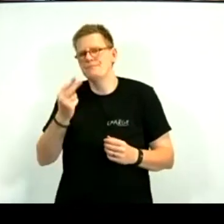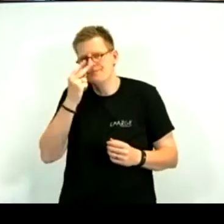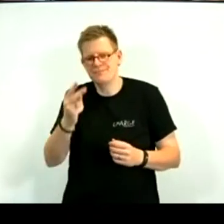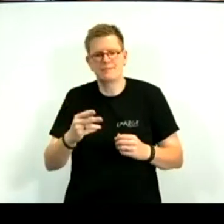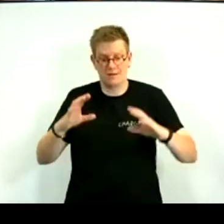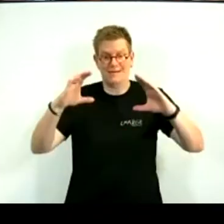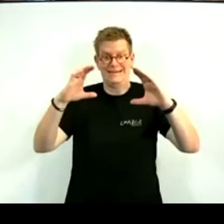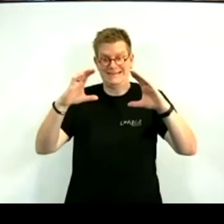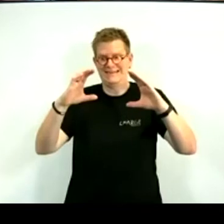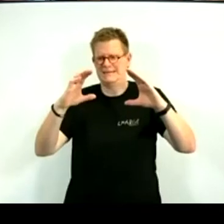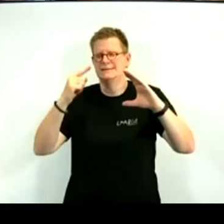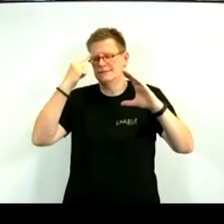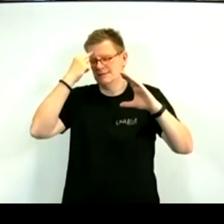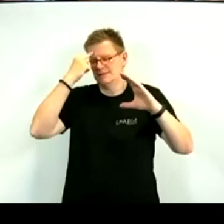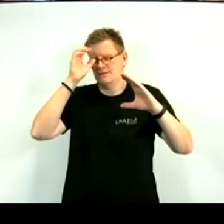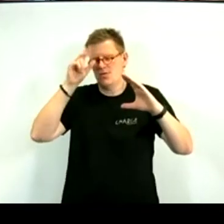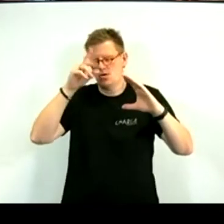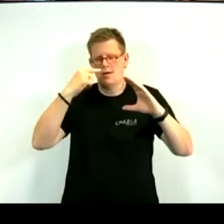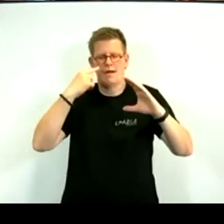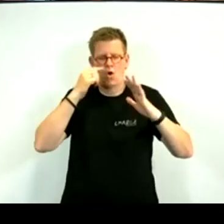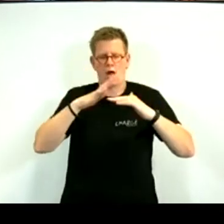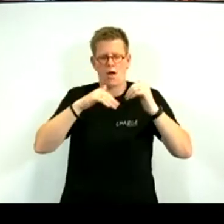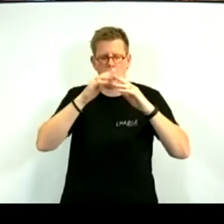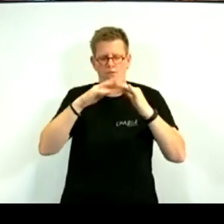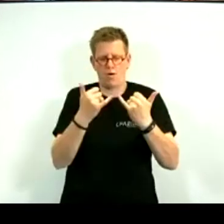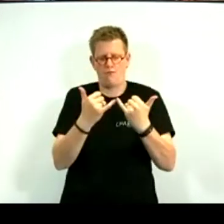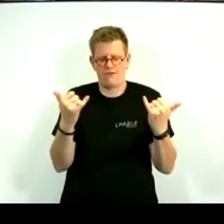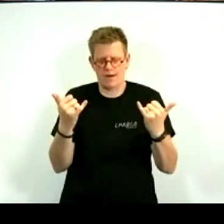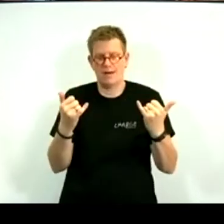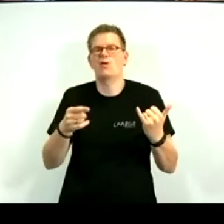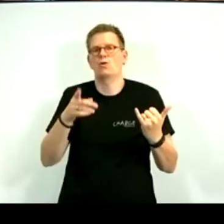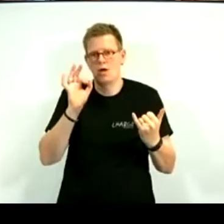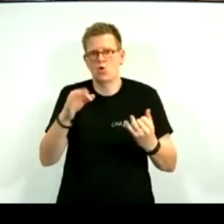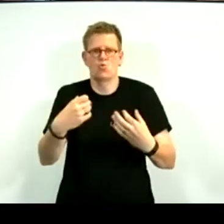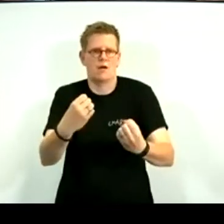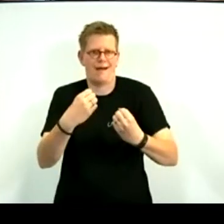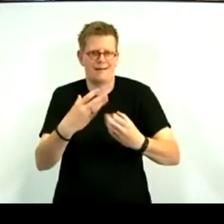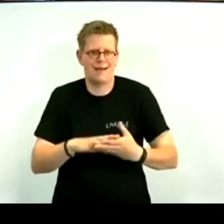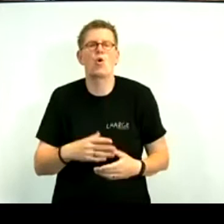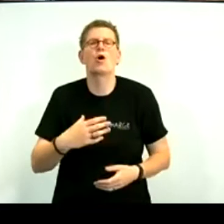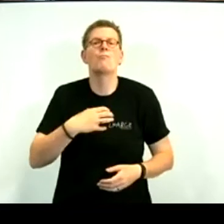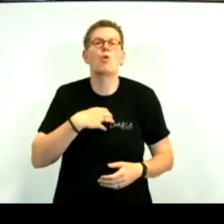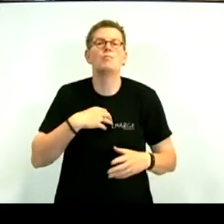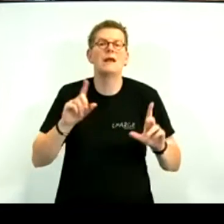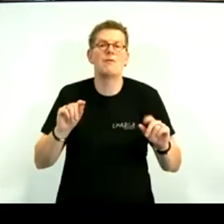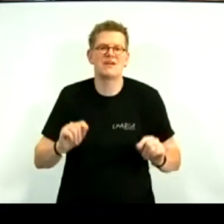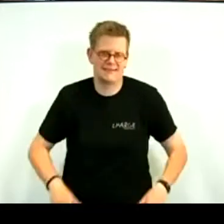things might be going wrong. So the next slide, please.